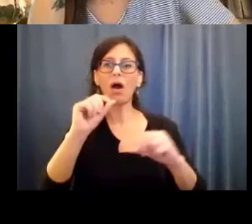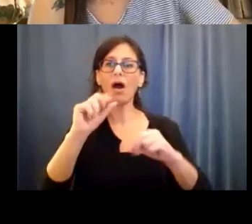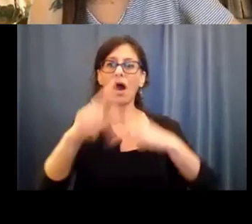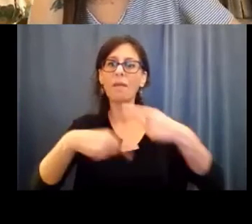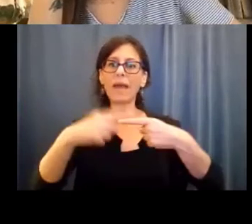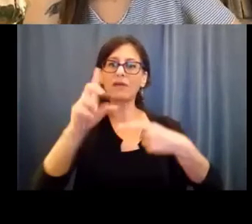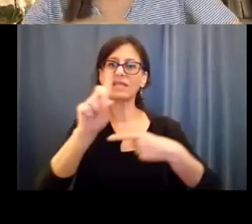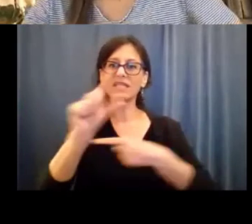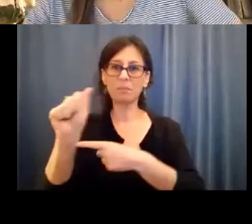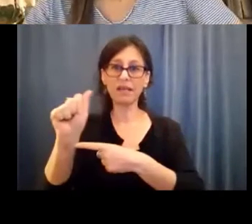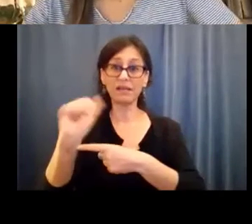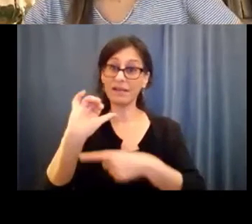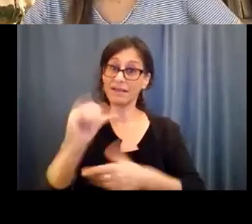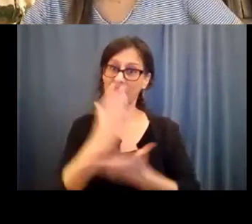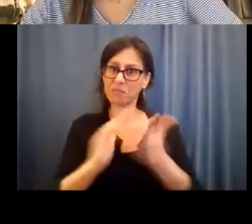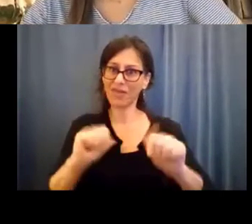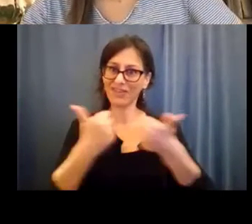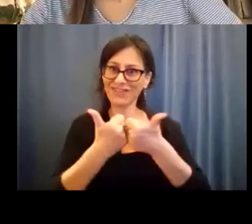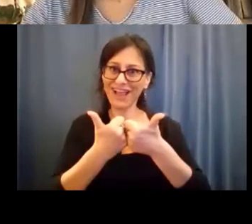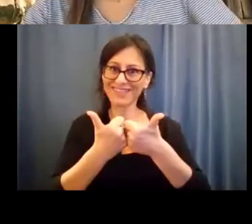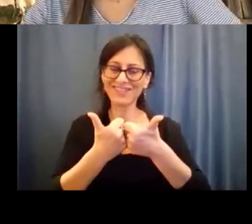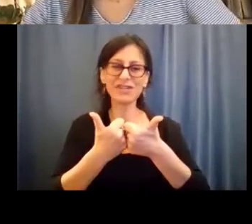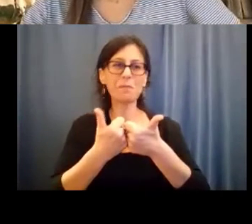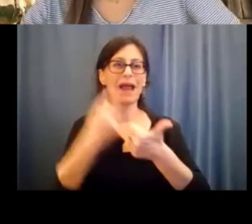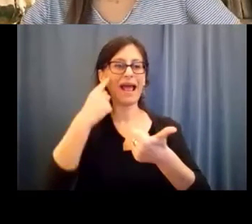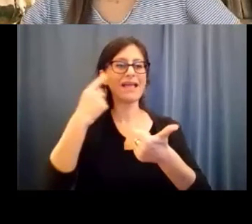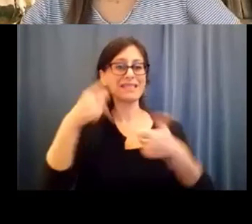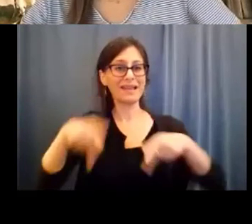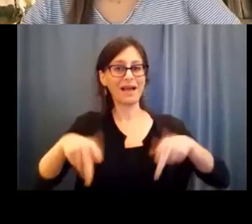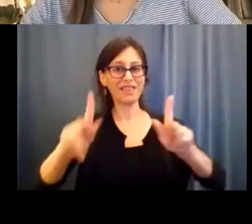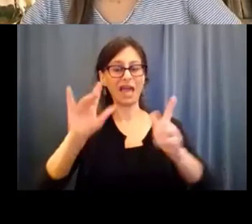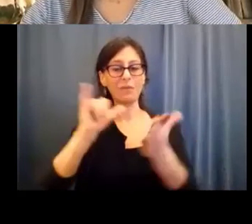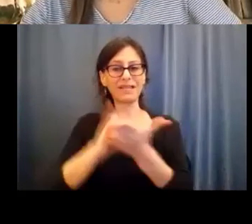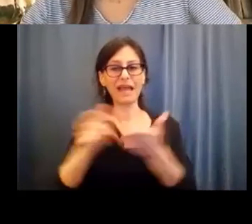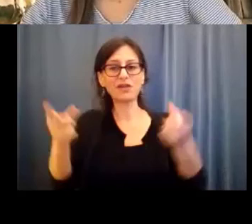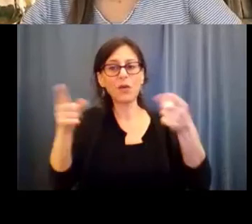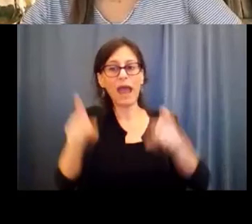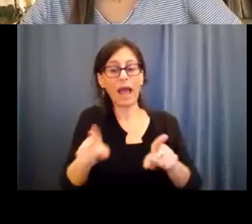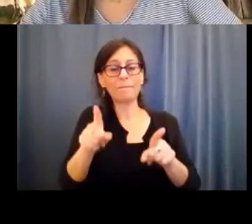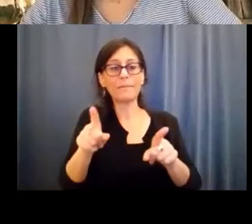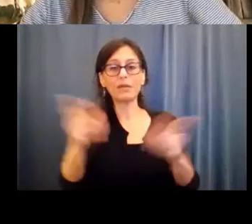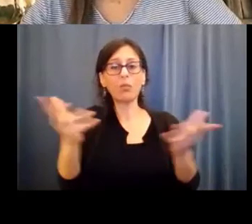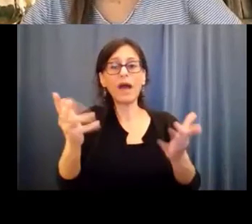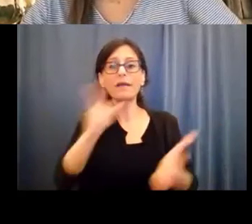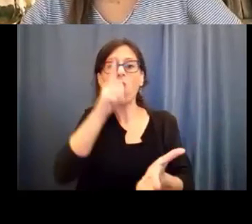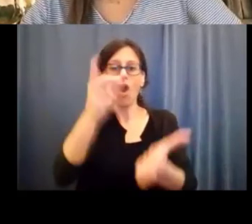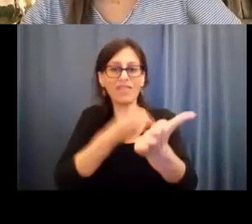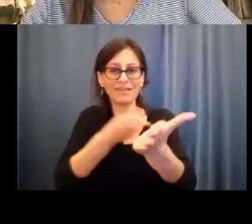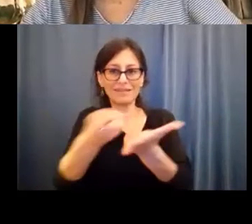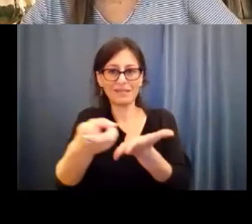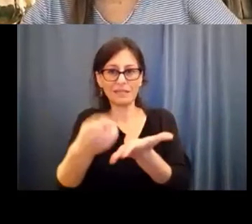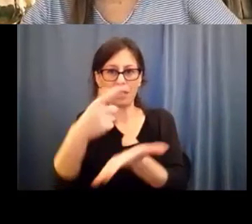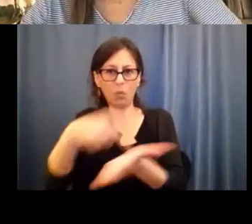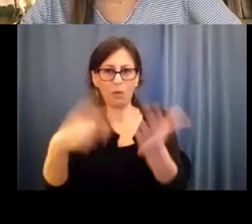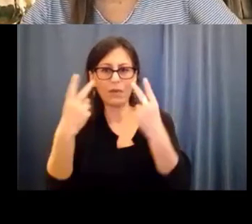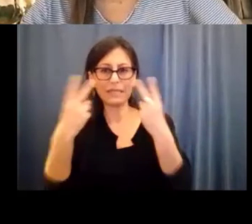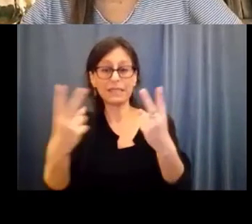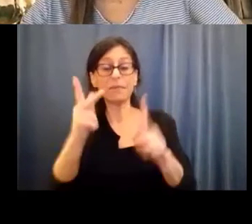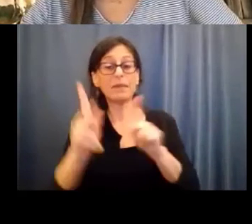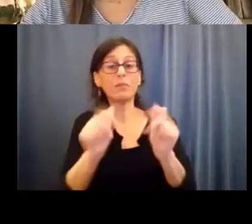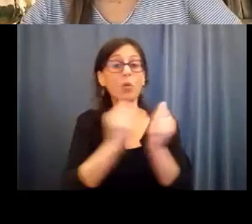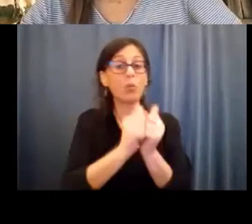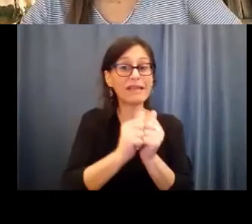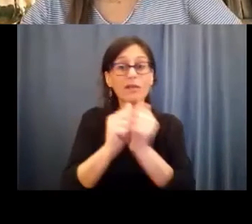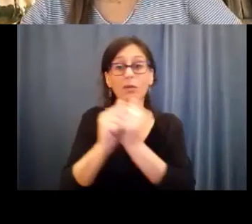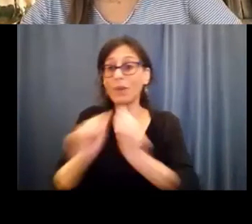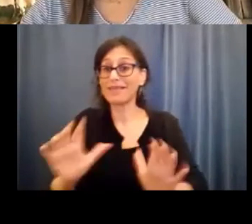Disability Film Challenge. Now, what I think is allowing that to happen is the authenticity that happens, of people